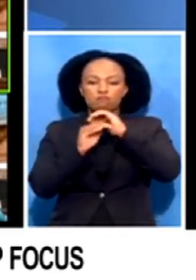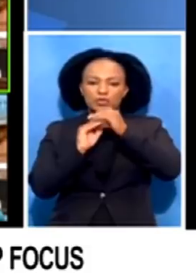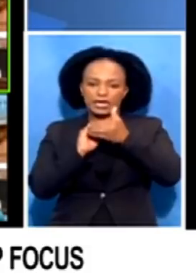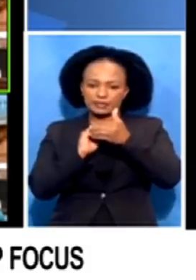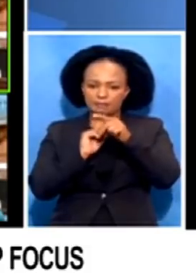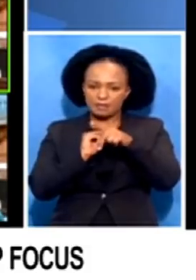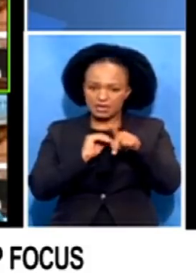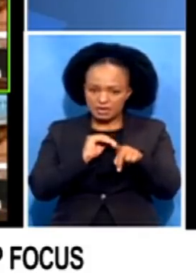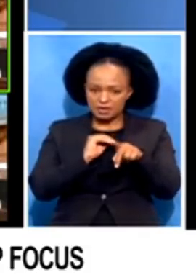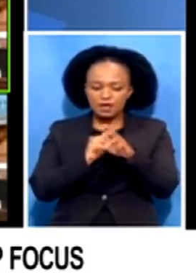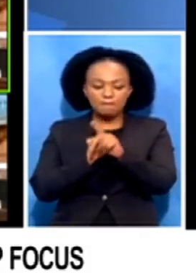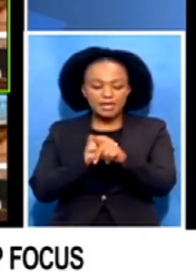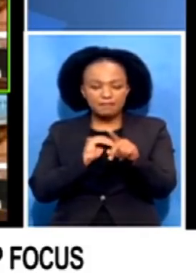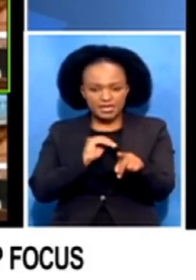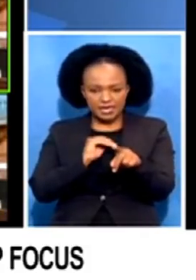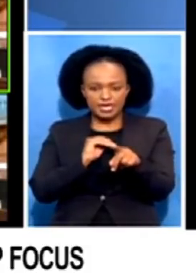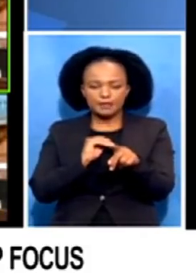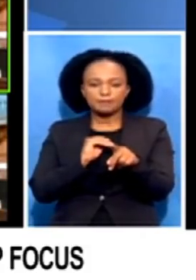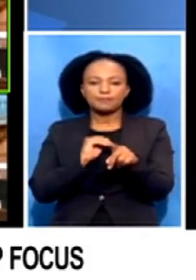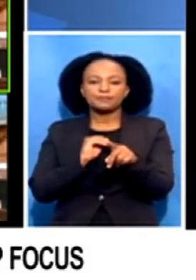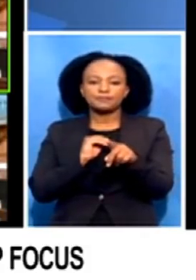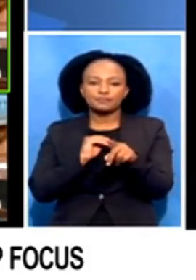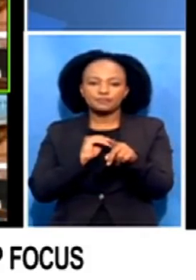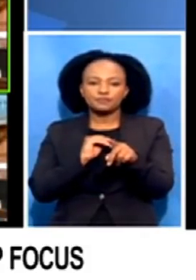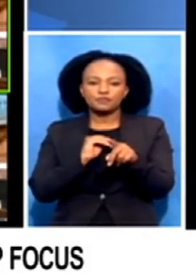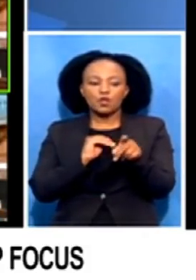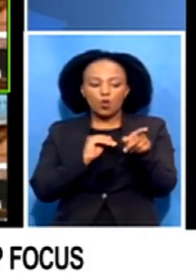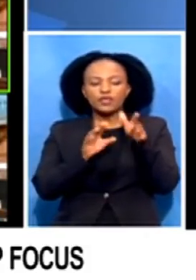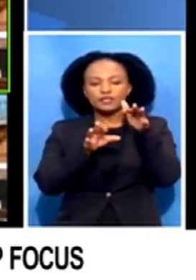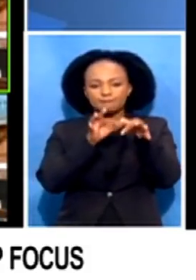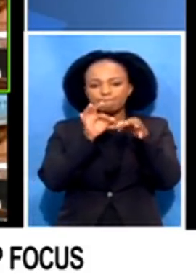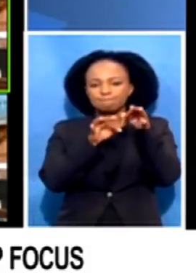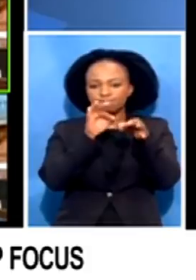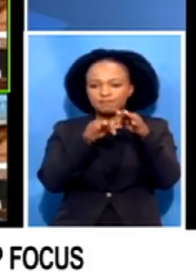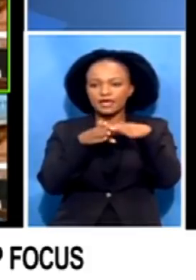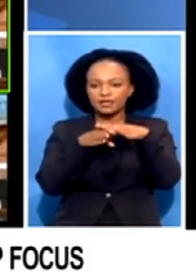which justifies a direct appeal.